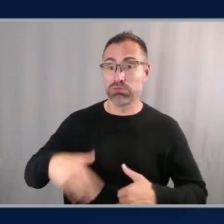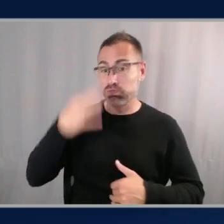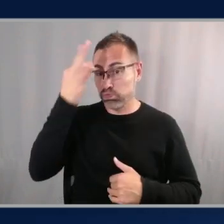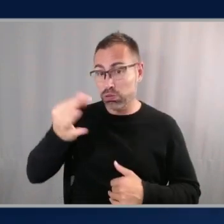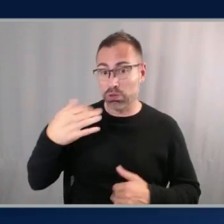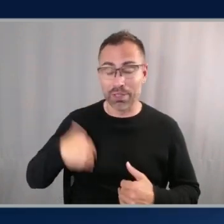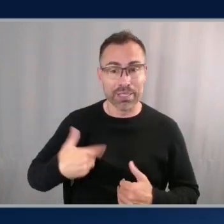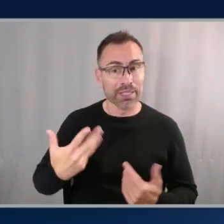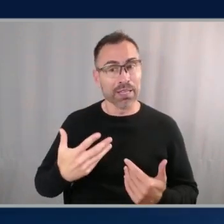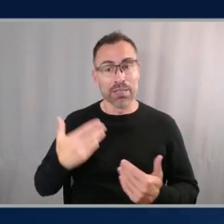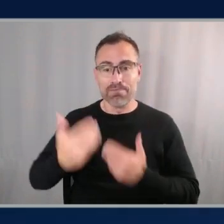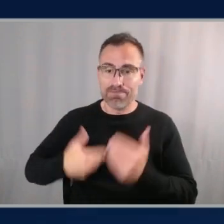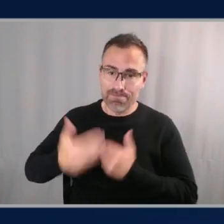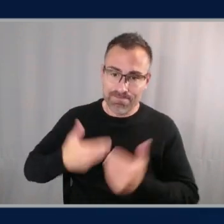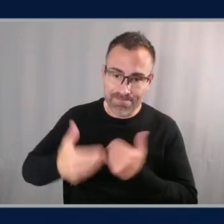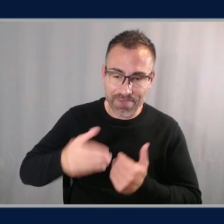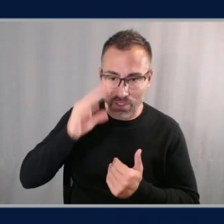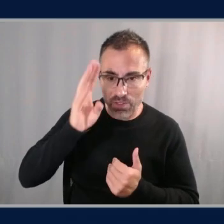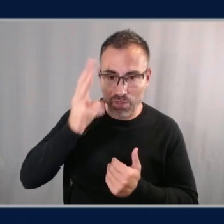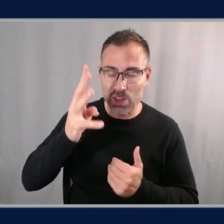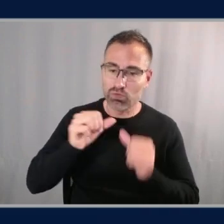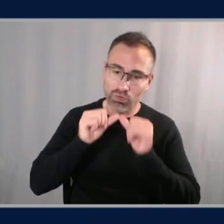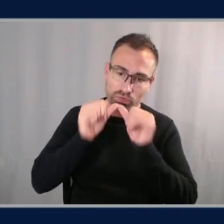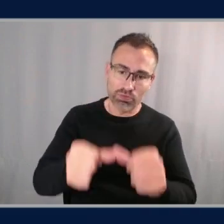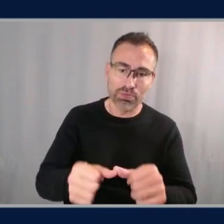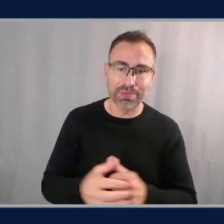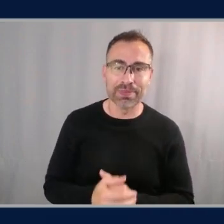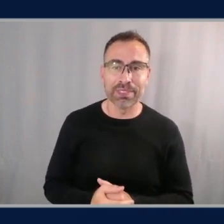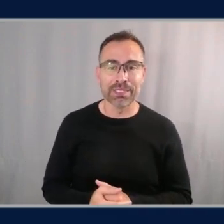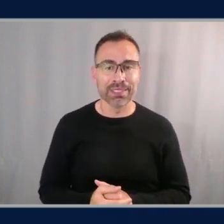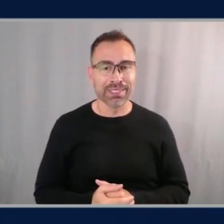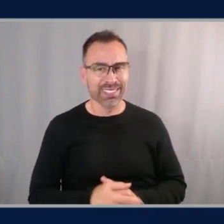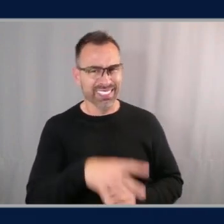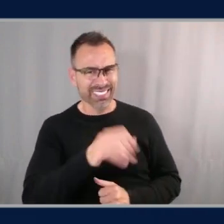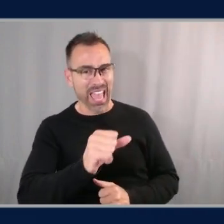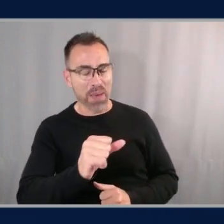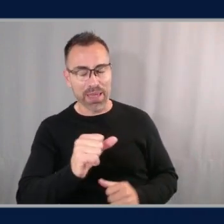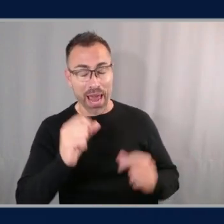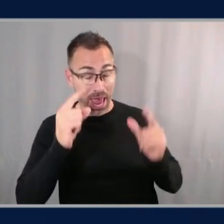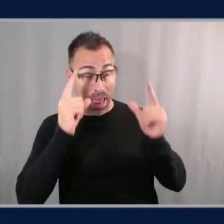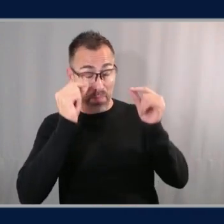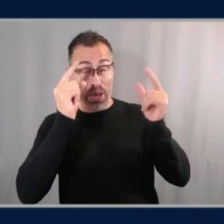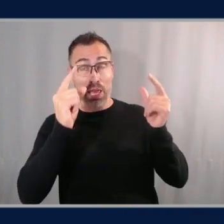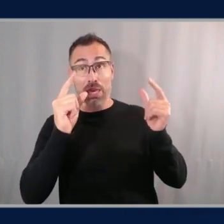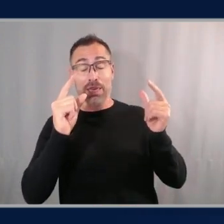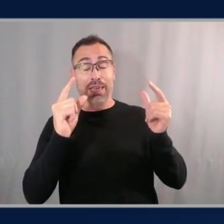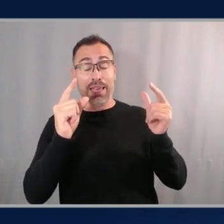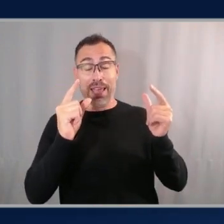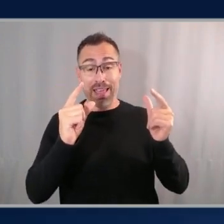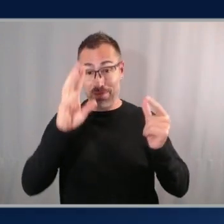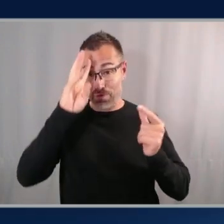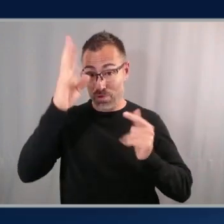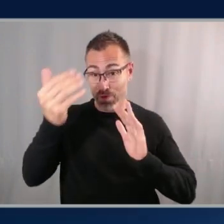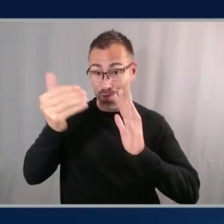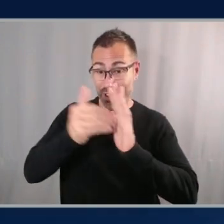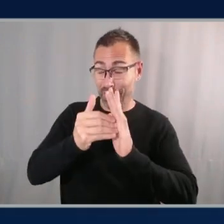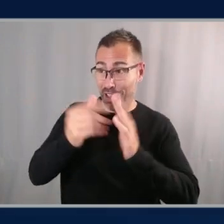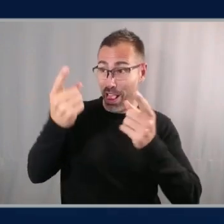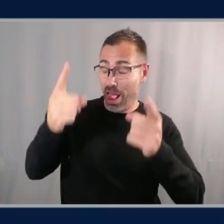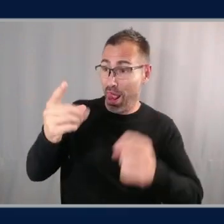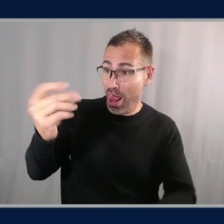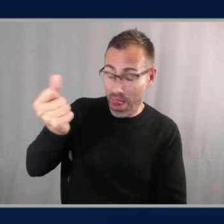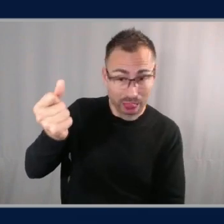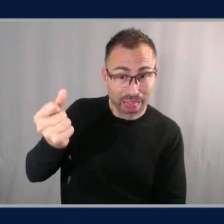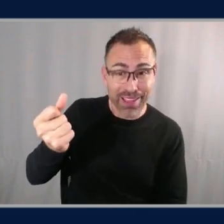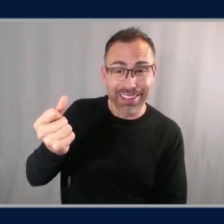innovation just never stops. Yeah. Yeah, I mean, I blinked and reInvent was just right around the corner. I remember, taking the badge